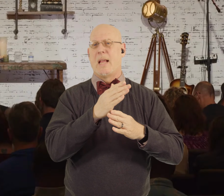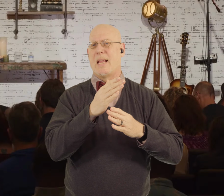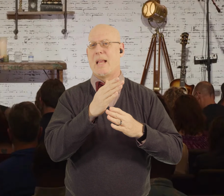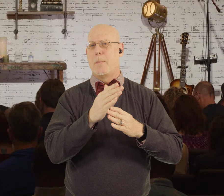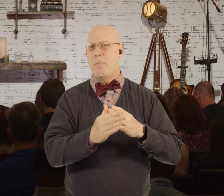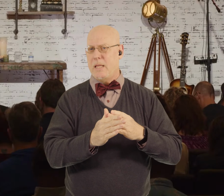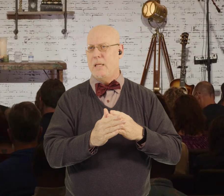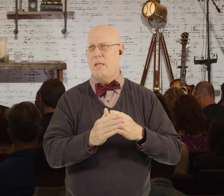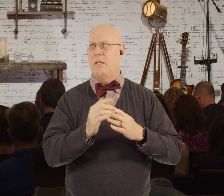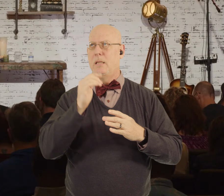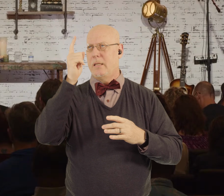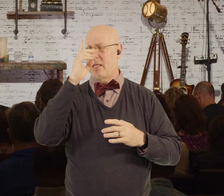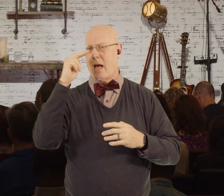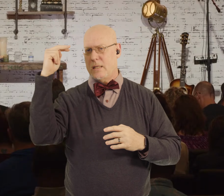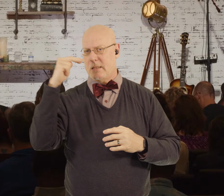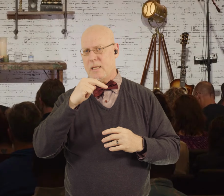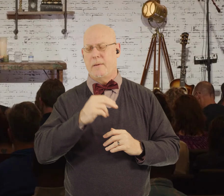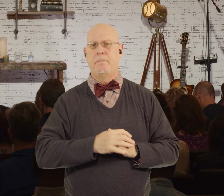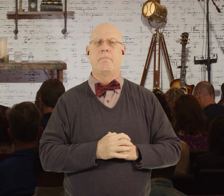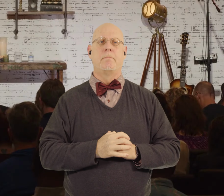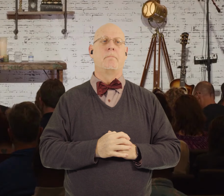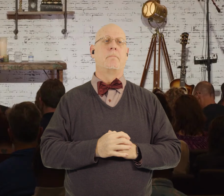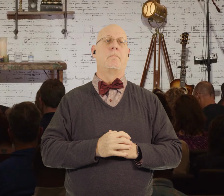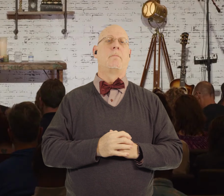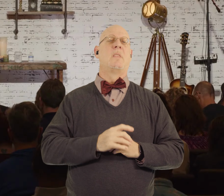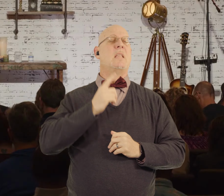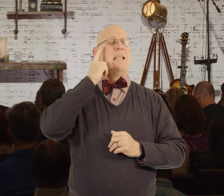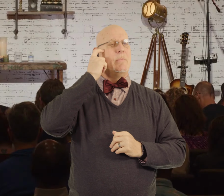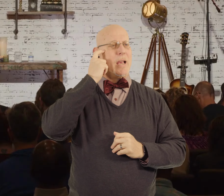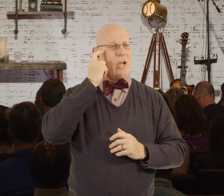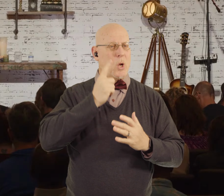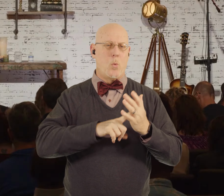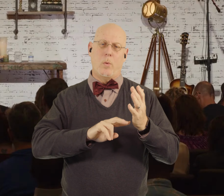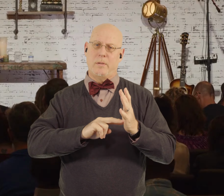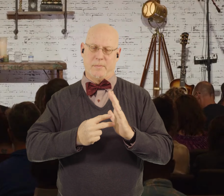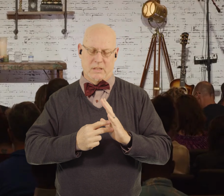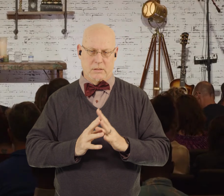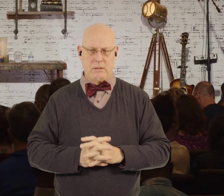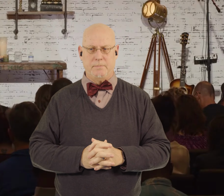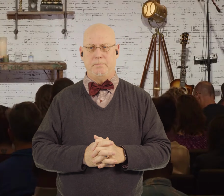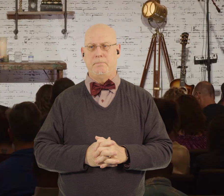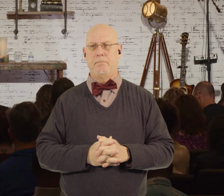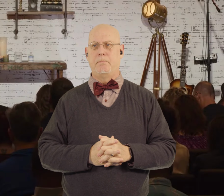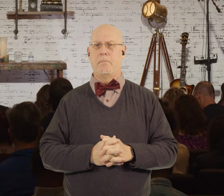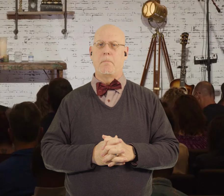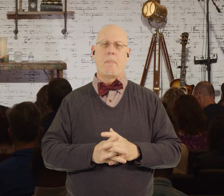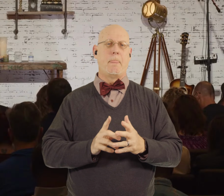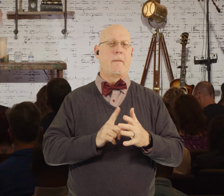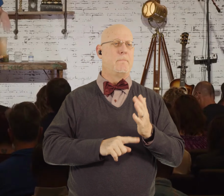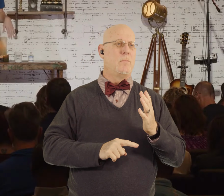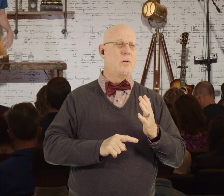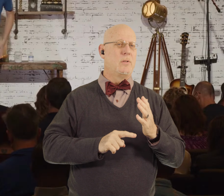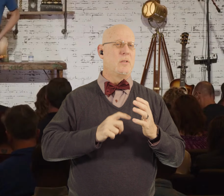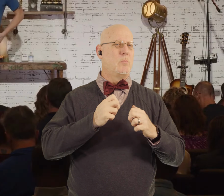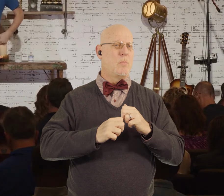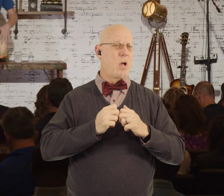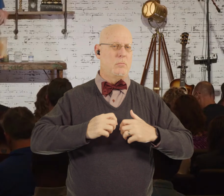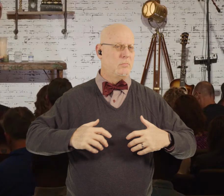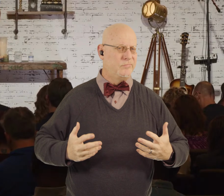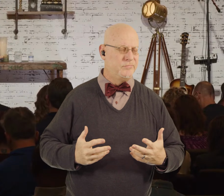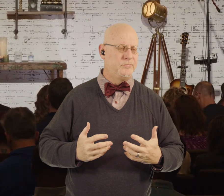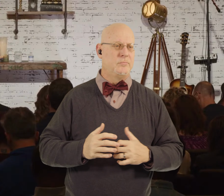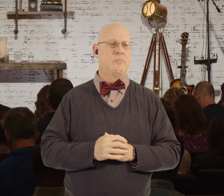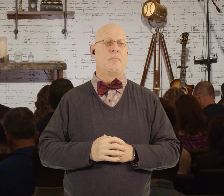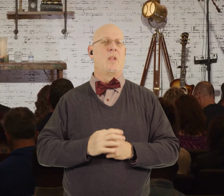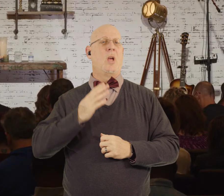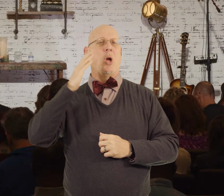this, complete in the sight of God. Now, there's speculation about what this means. Right?